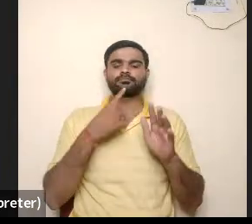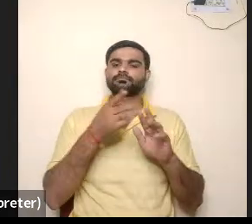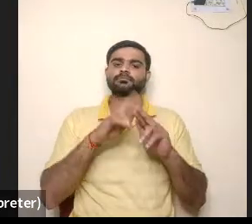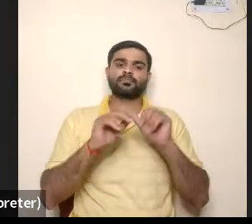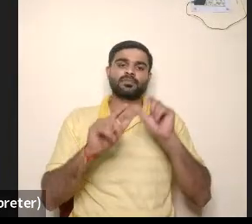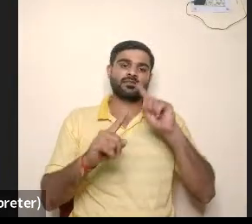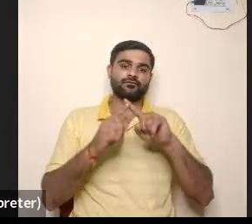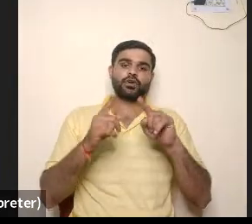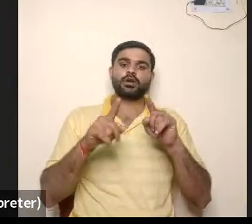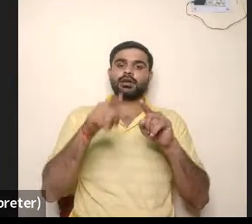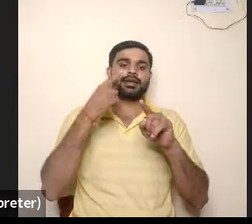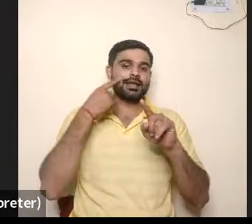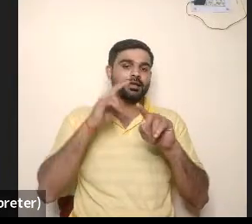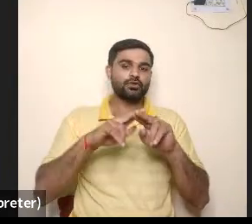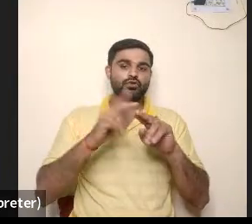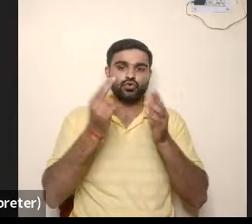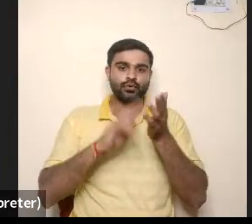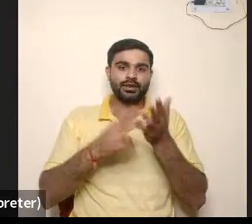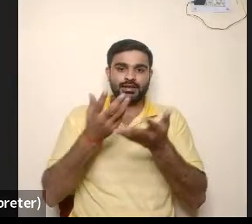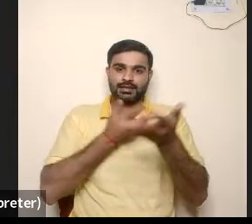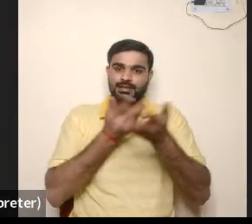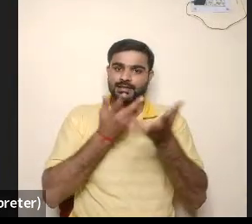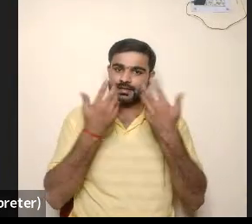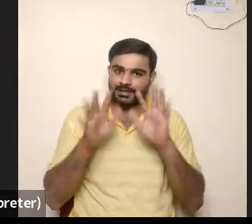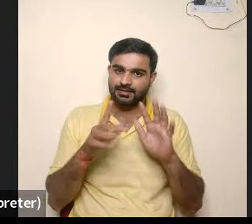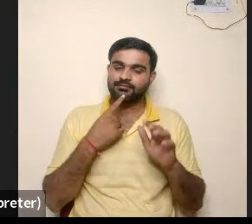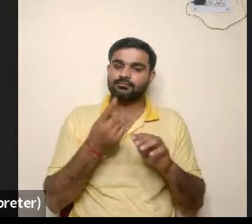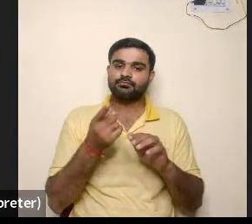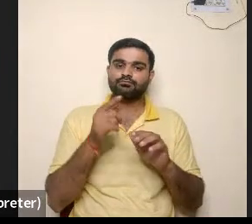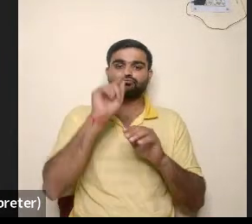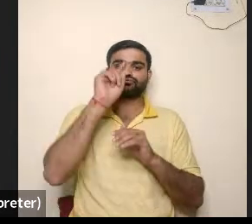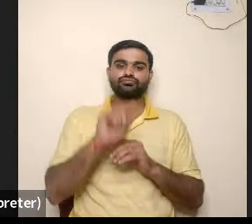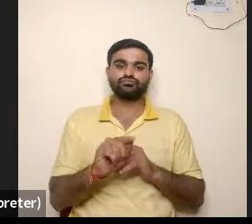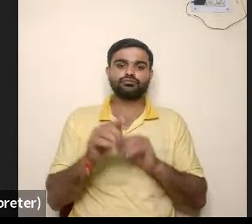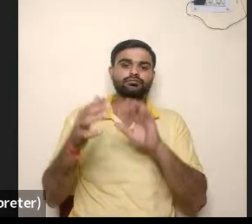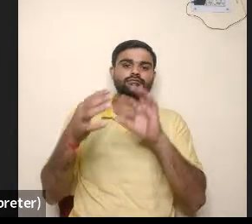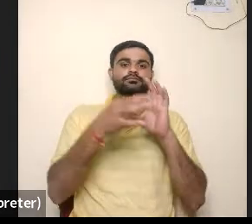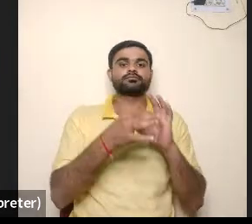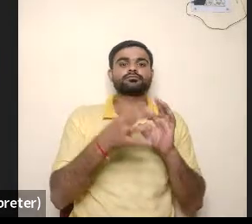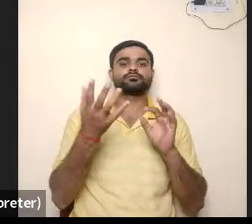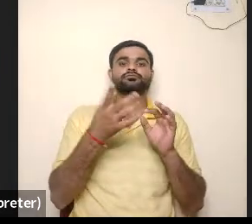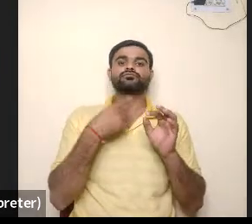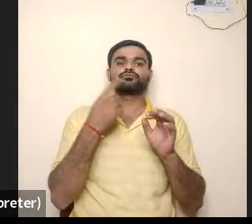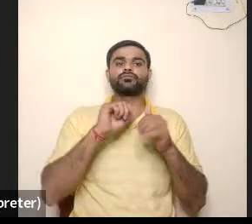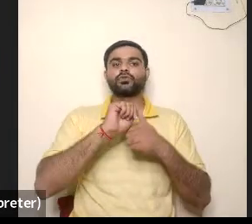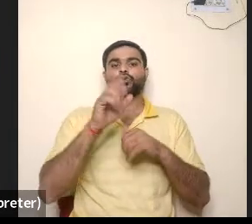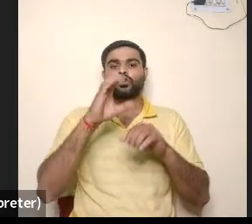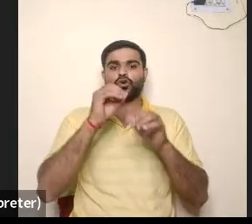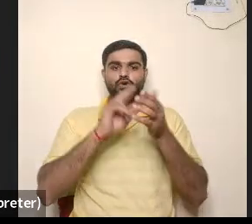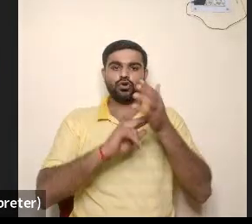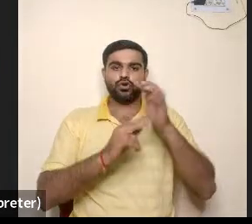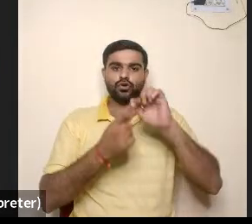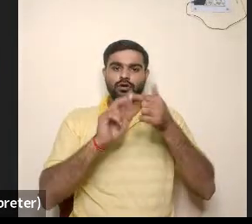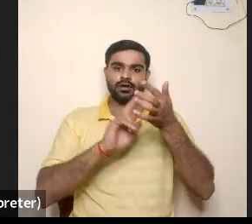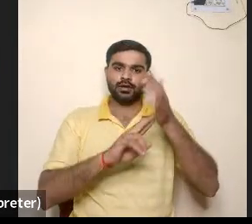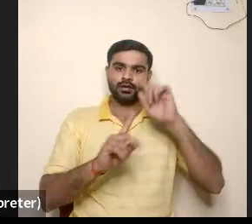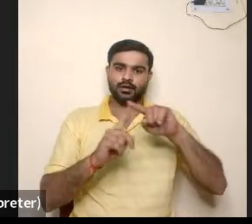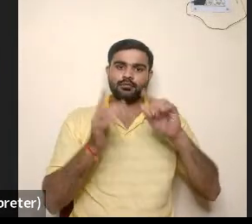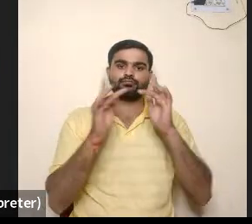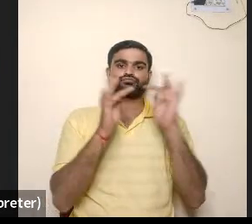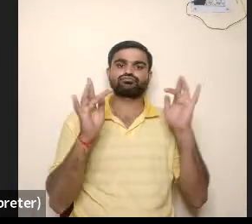think Rahul, you and I had also discussed about it. Guidelines which are there for all content that is posted on the